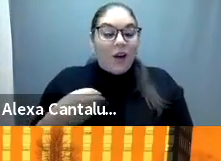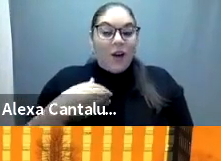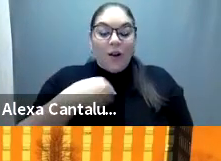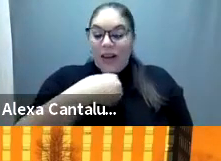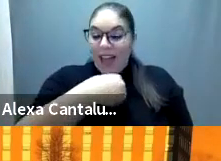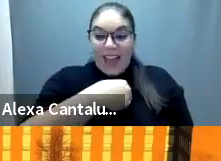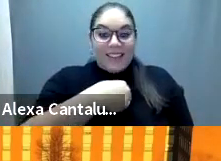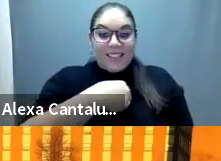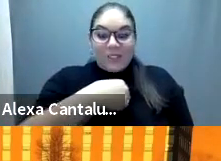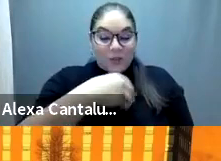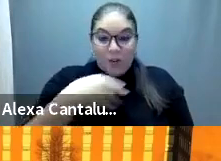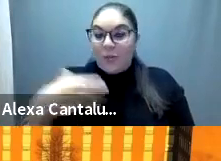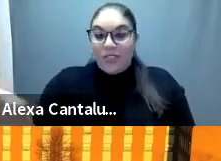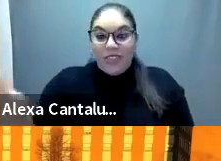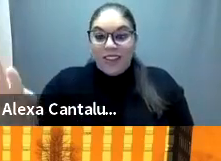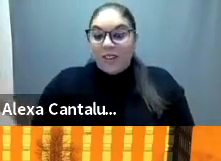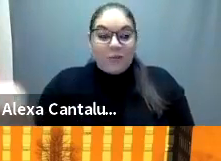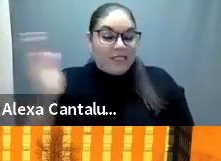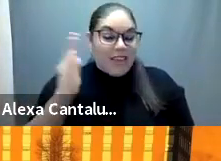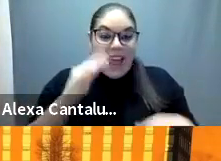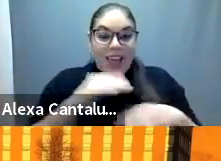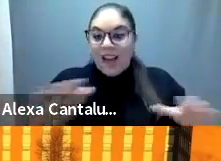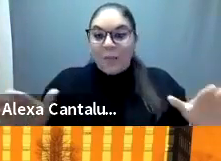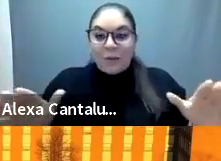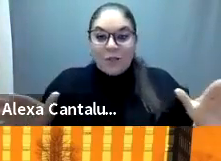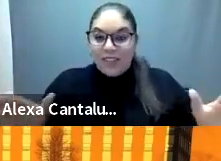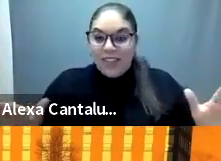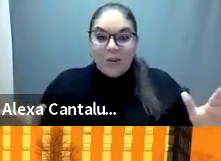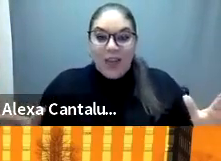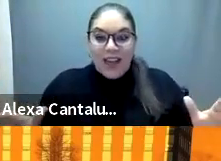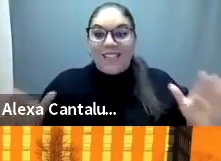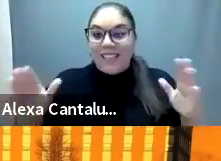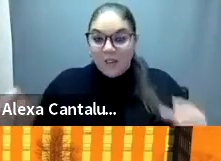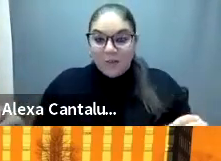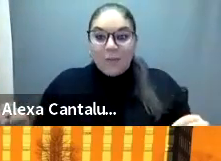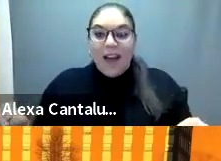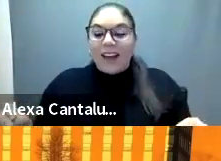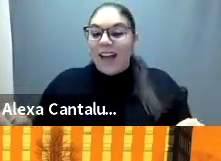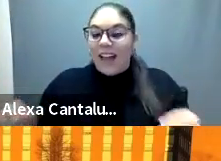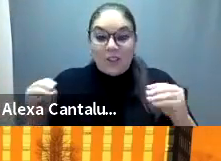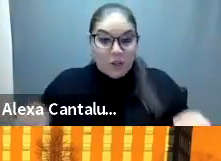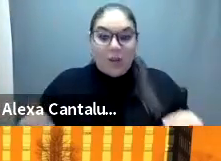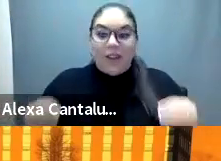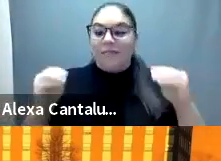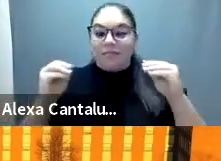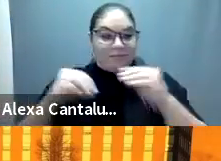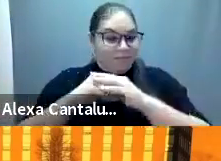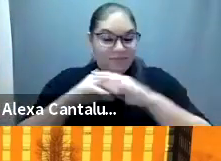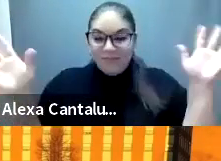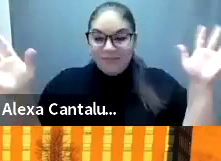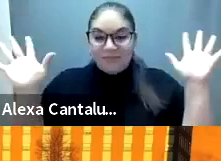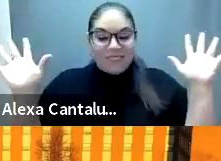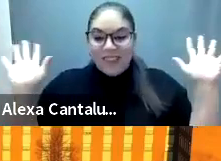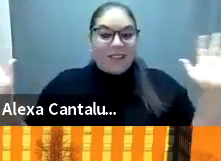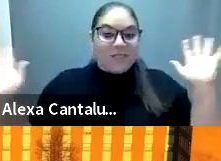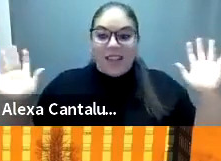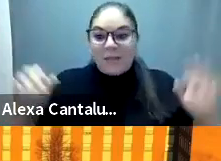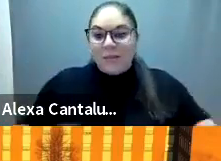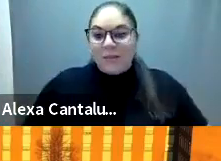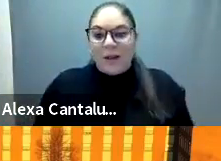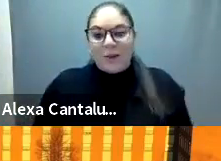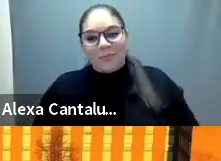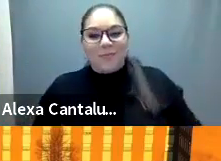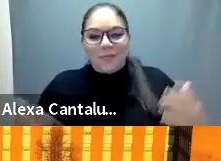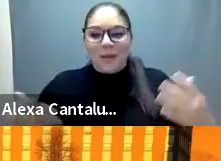feedback and run with it. Take any opportunity that you can to get feedback and do it 1,000